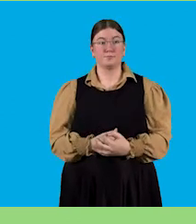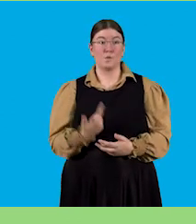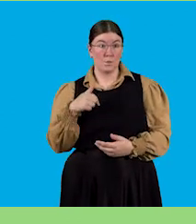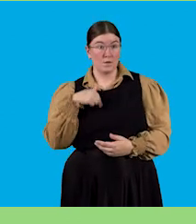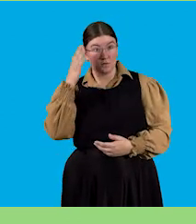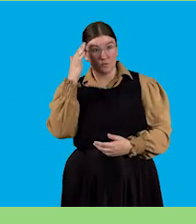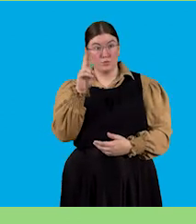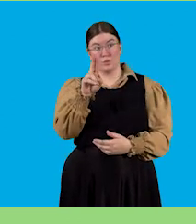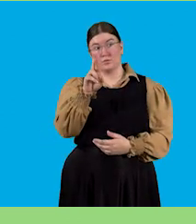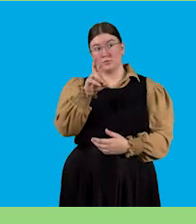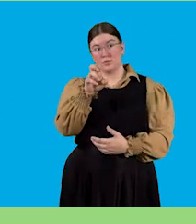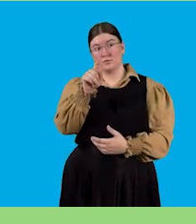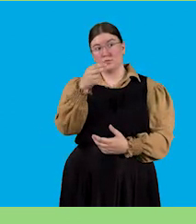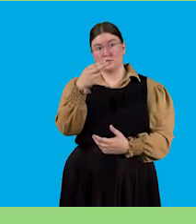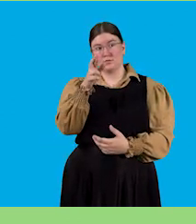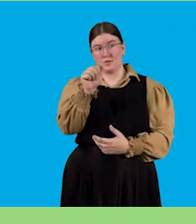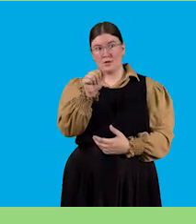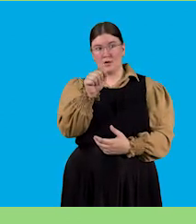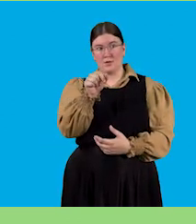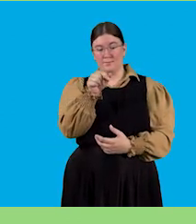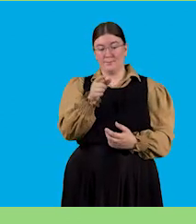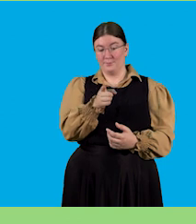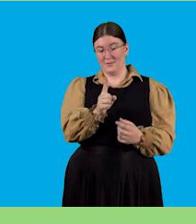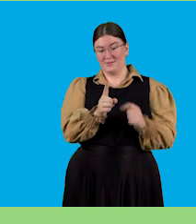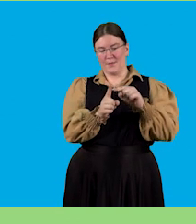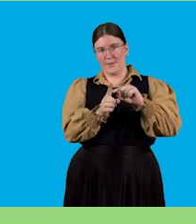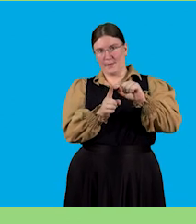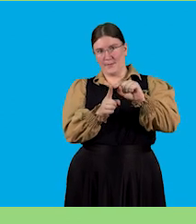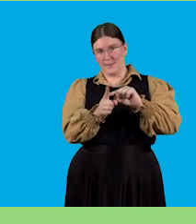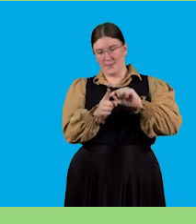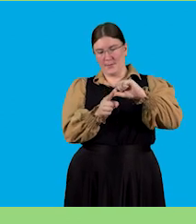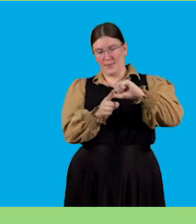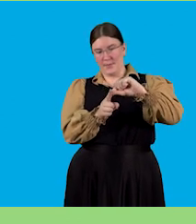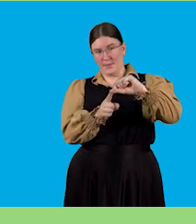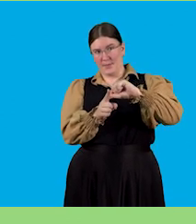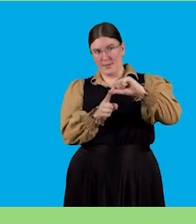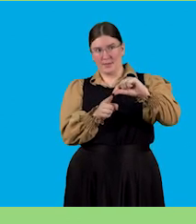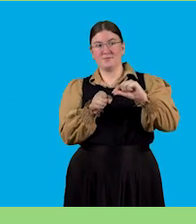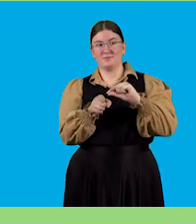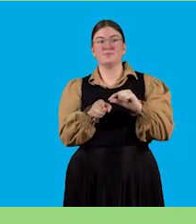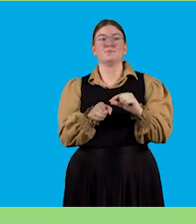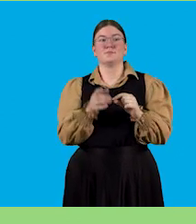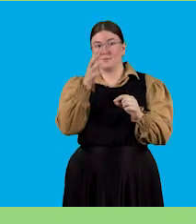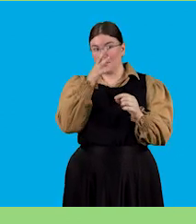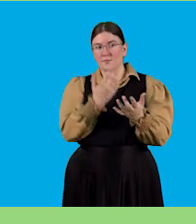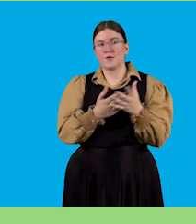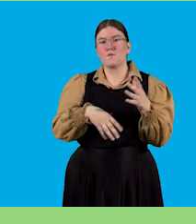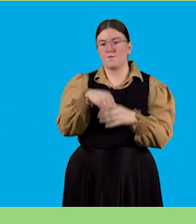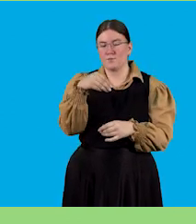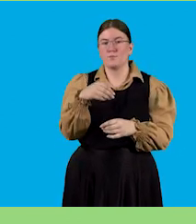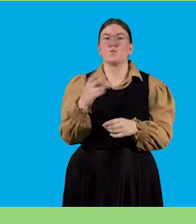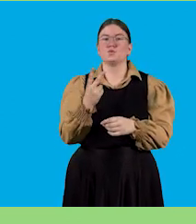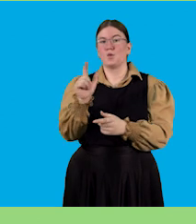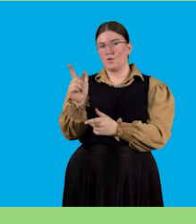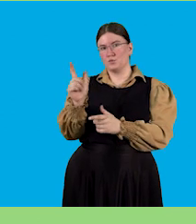We already know that the urethra allows urine to pass through it. It also allows semen to flow through